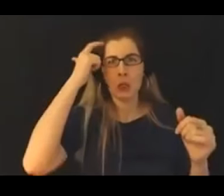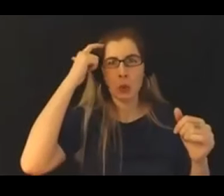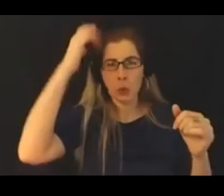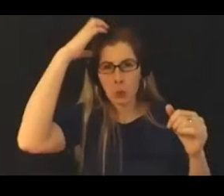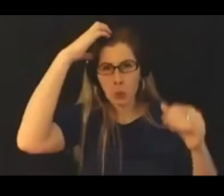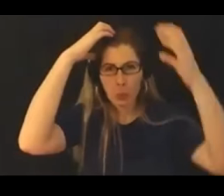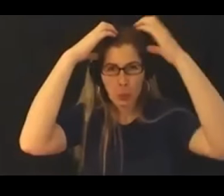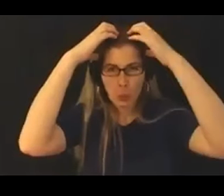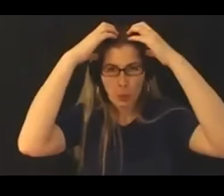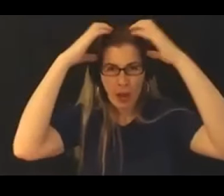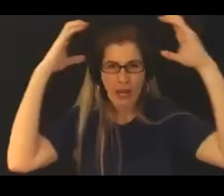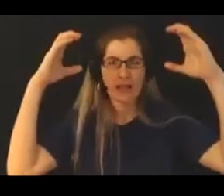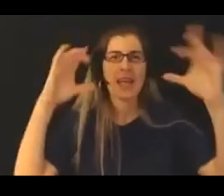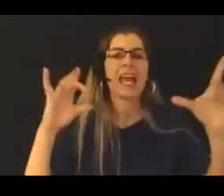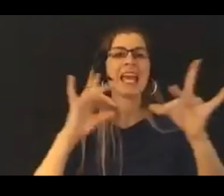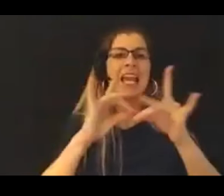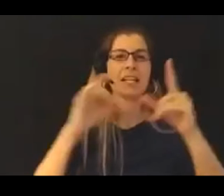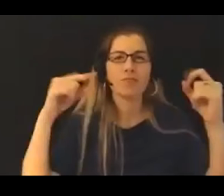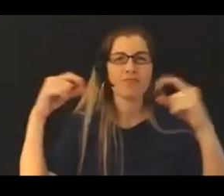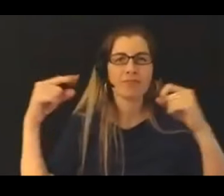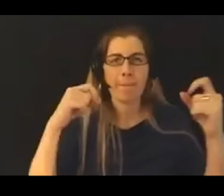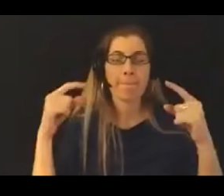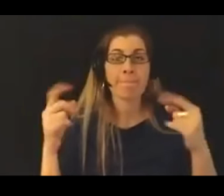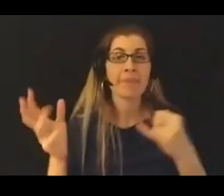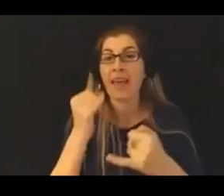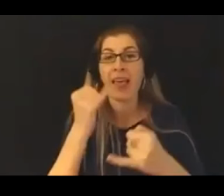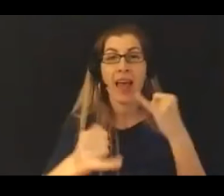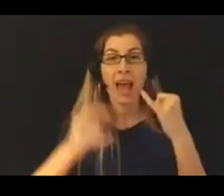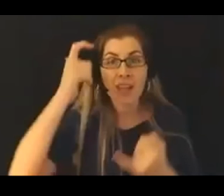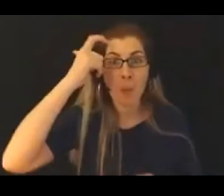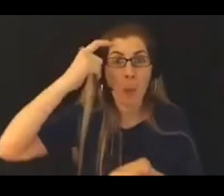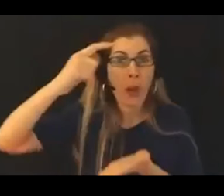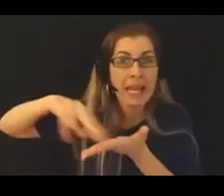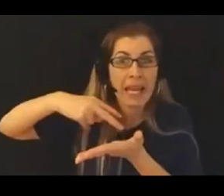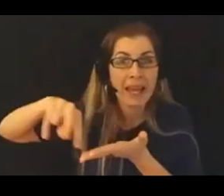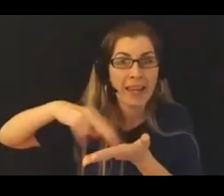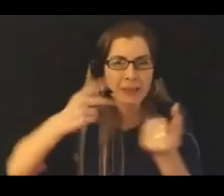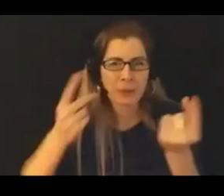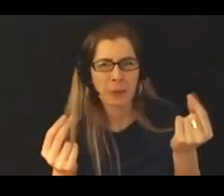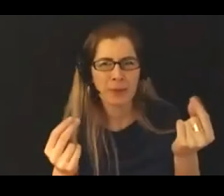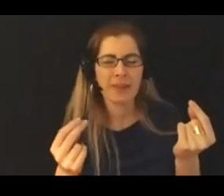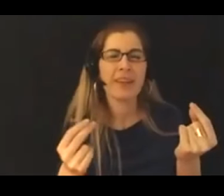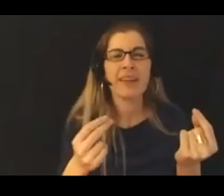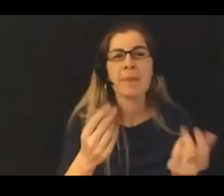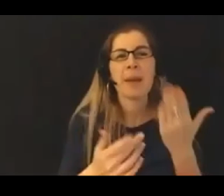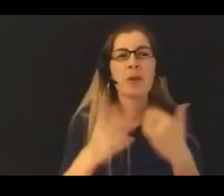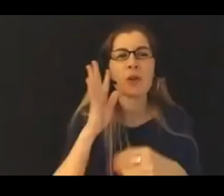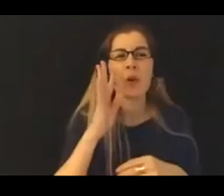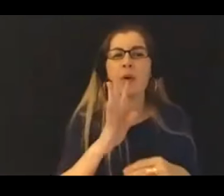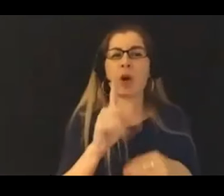the brain. Lovely. And then last in our brain dance, a lot of times what I'll do is we'll talk about the